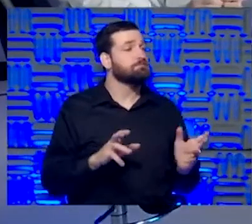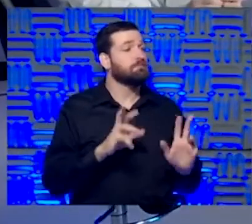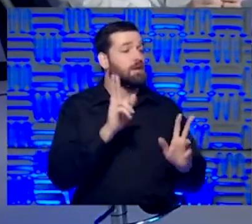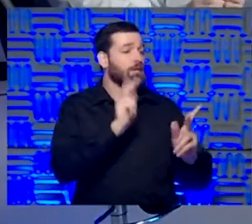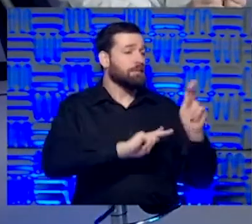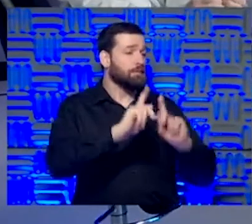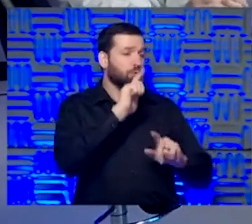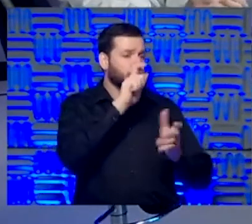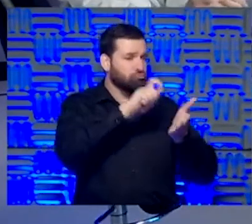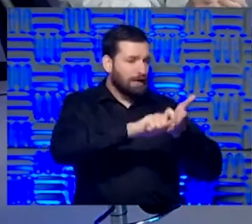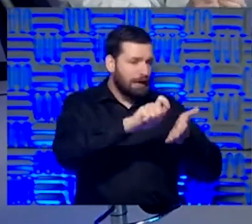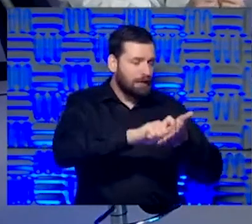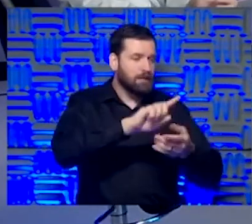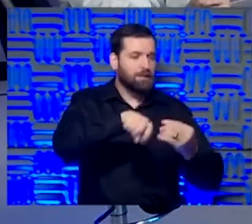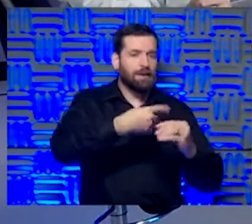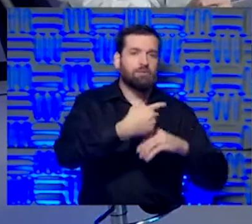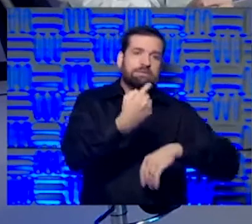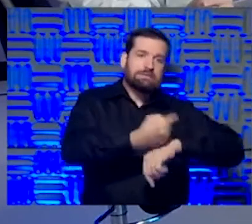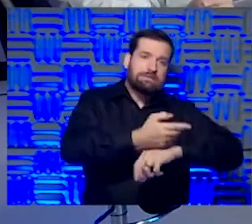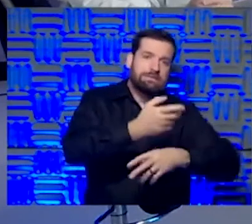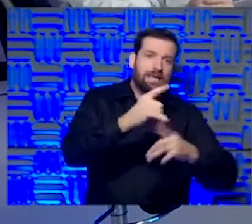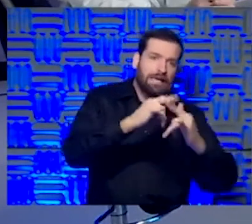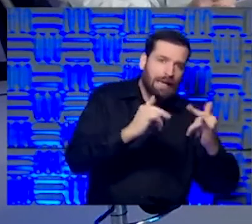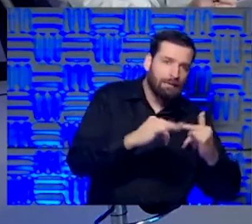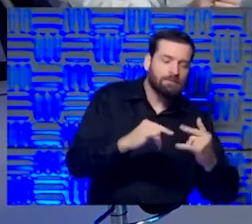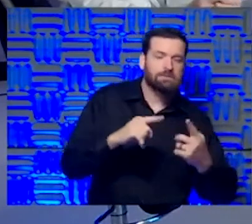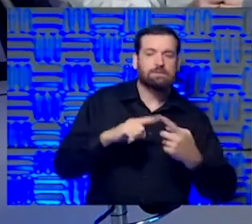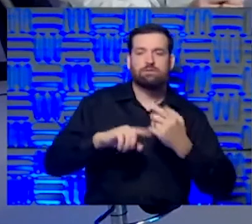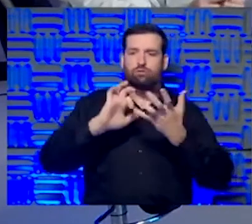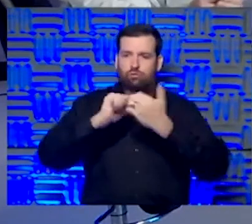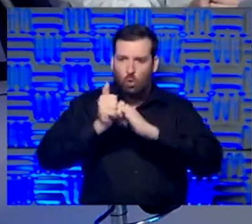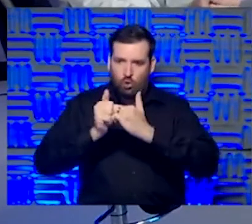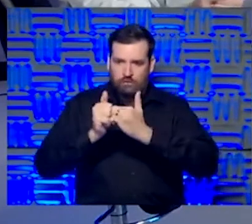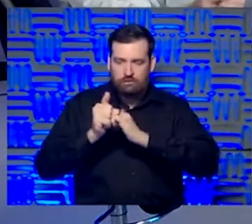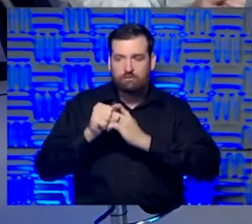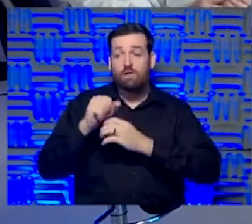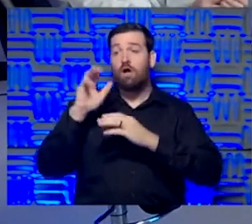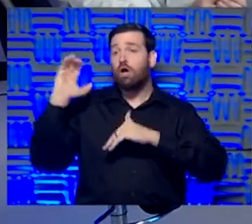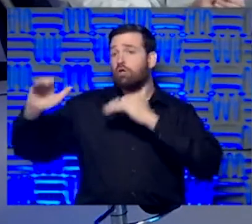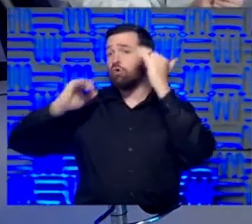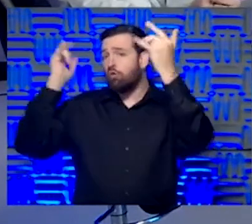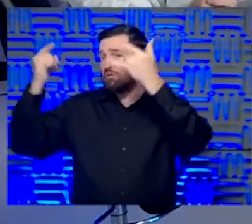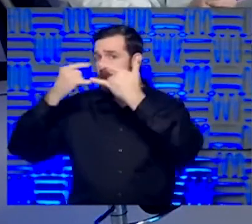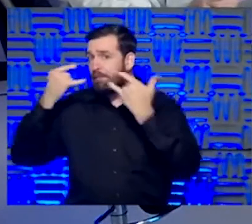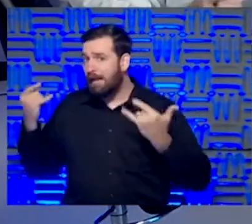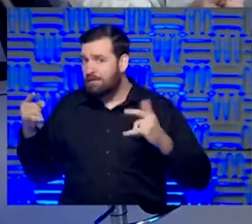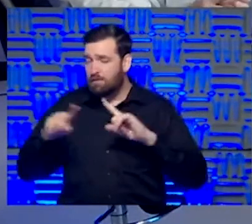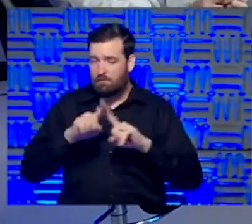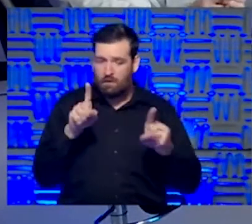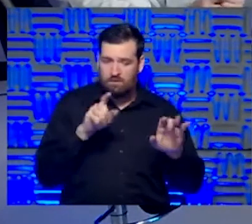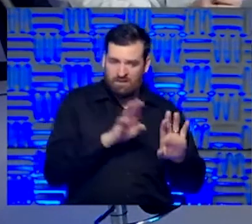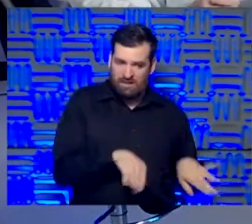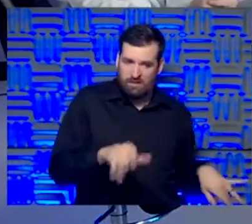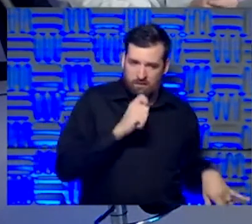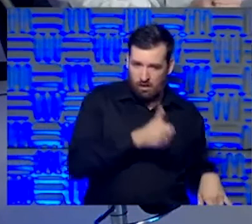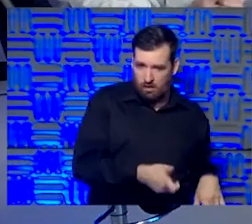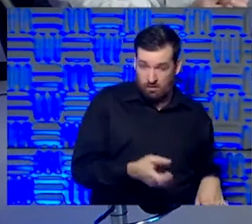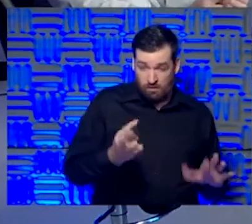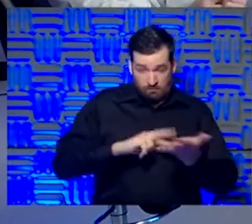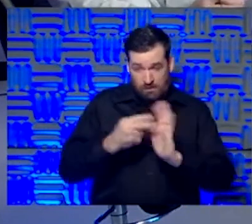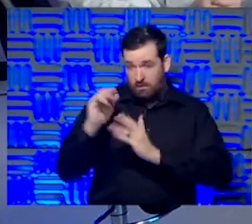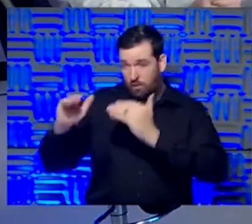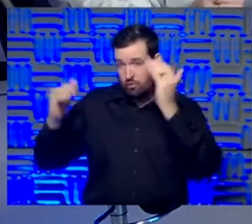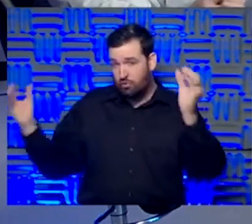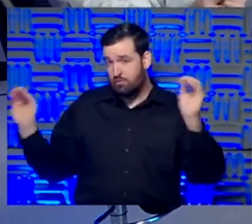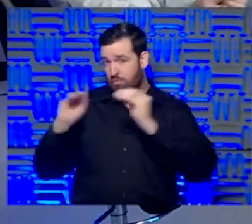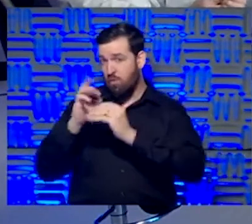writing in about day camps and sports where the adults are wearing the mask, but the kids are not. Does that mean the adults are at higher risk